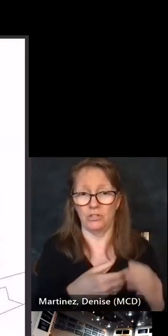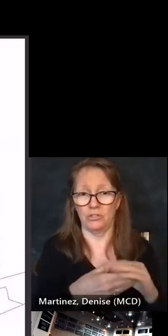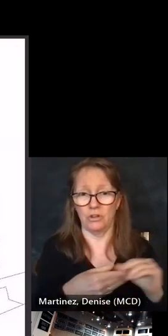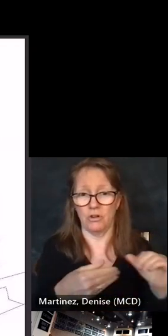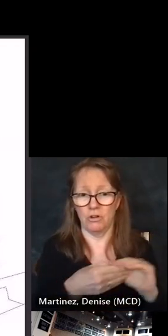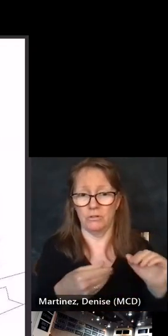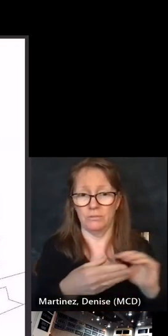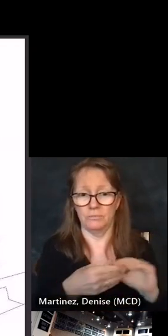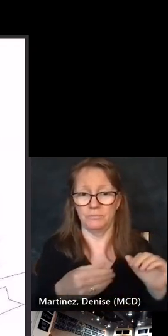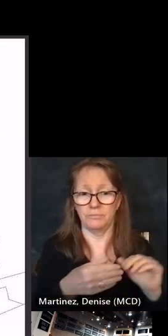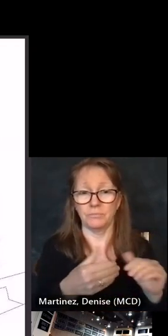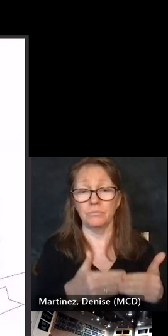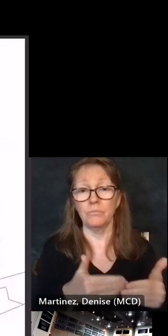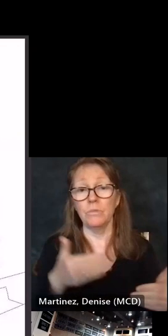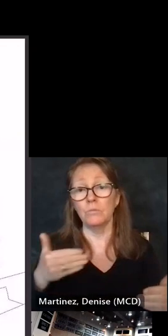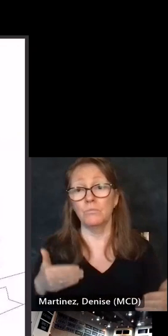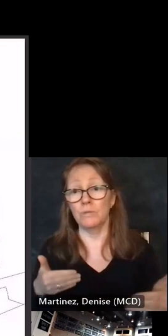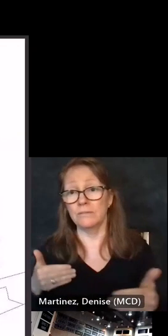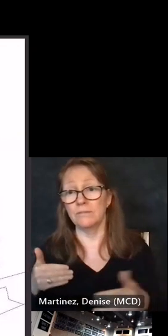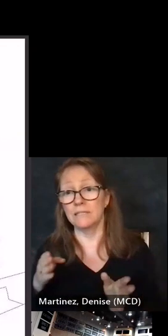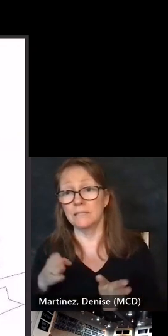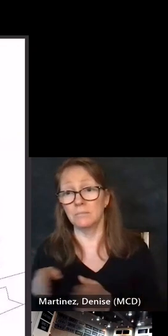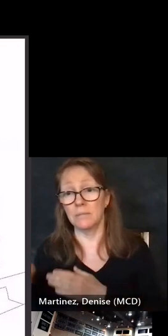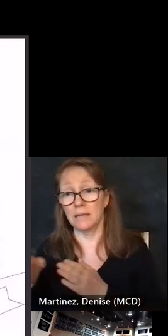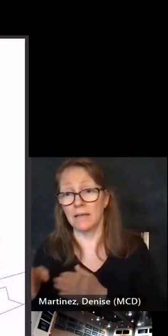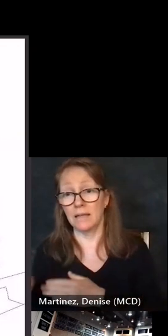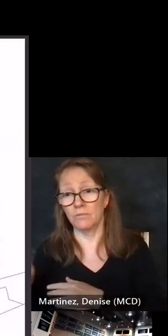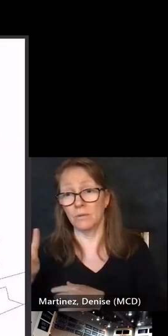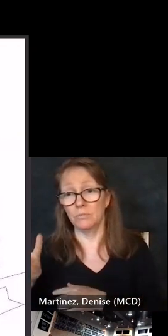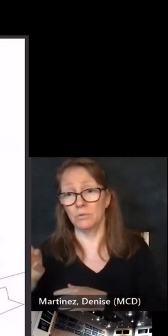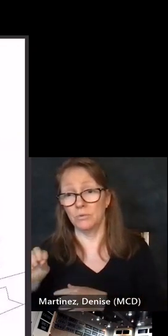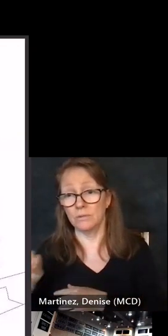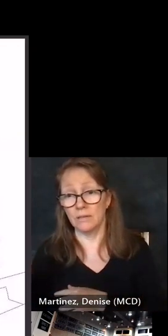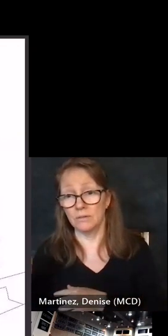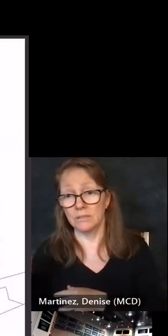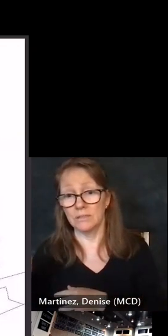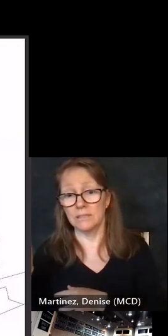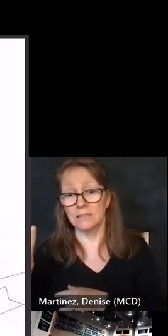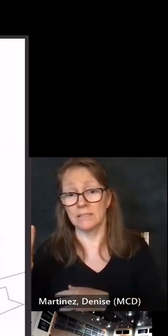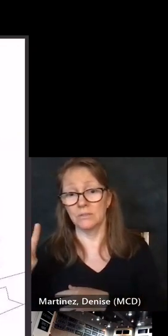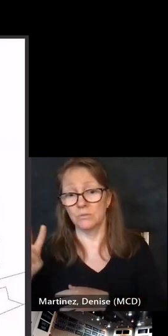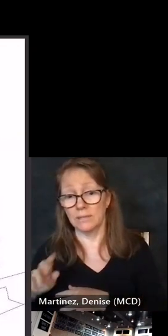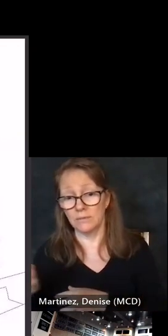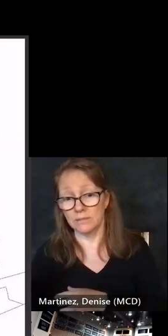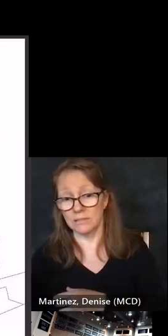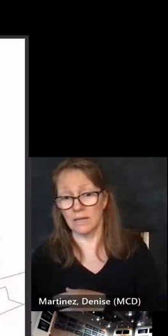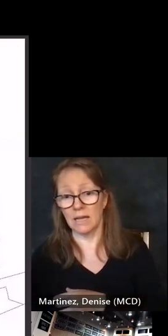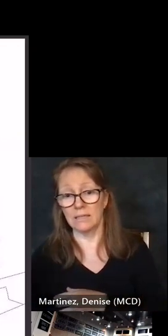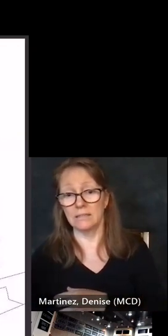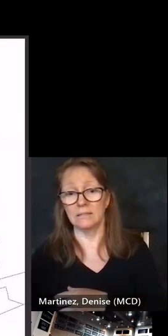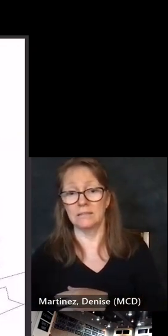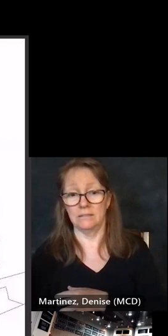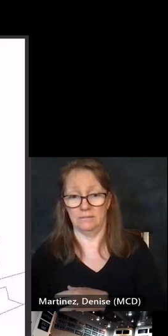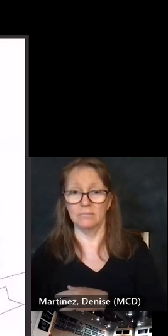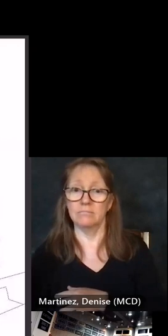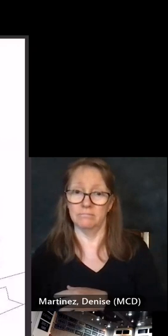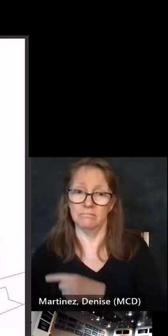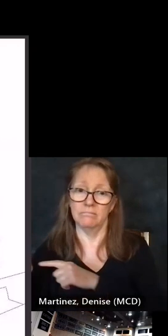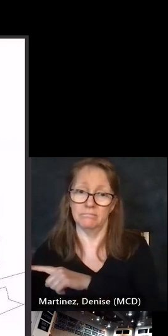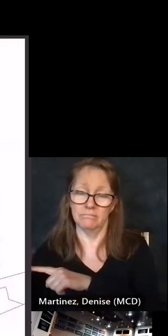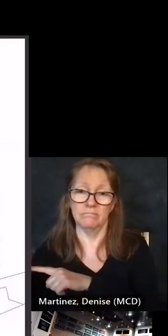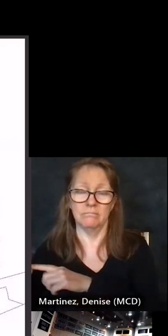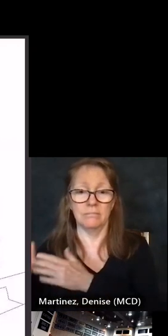to the previous plans, like the plans from 2006, 2009 timeframe, was not in reference to the entirety